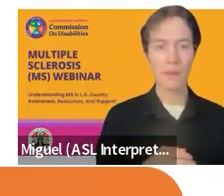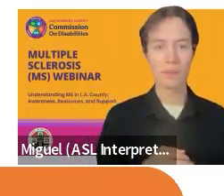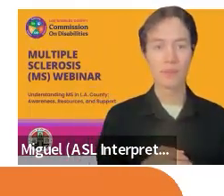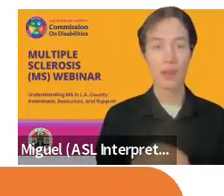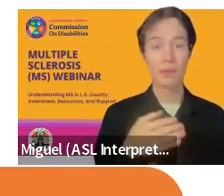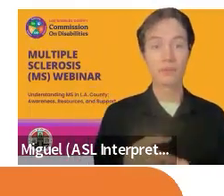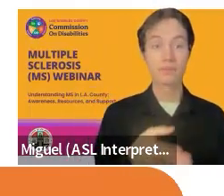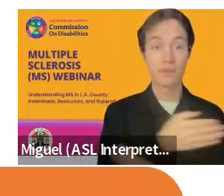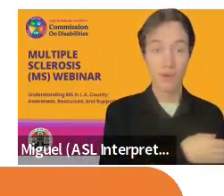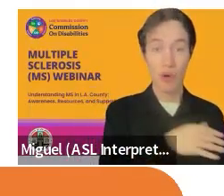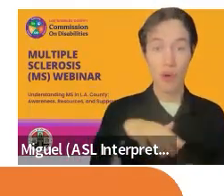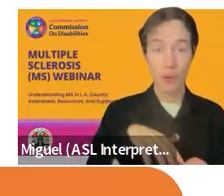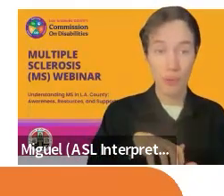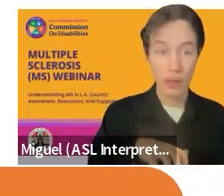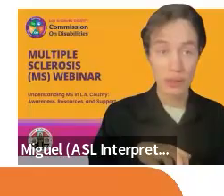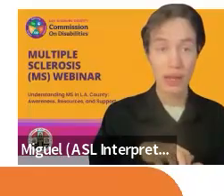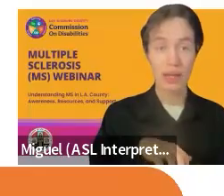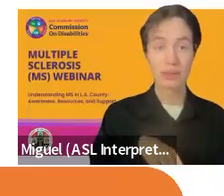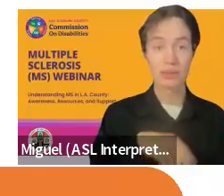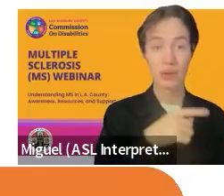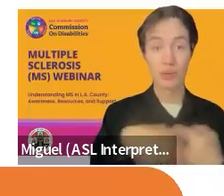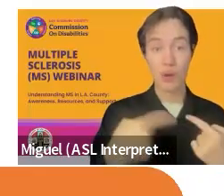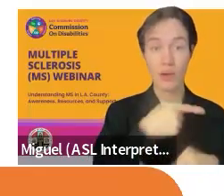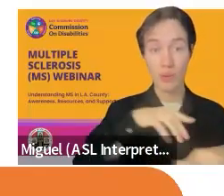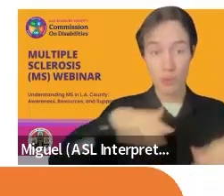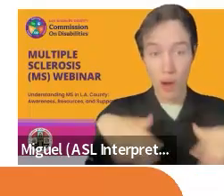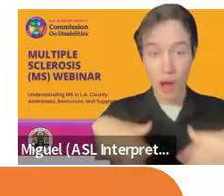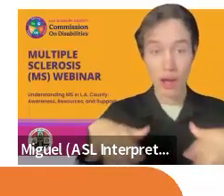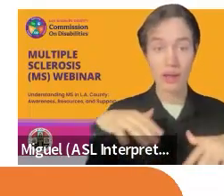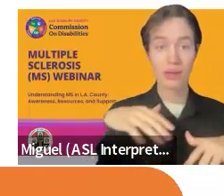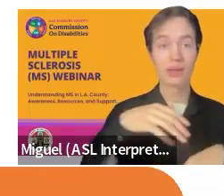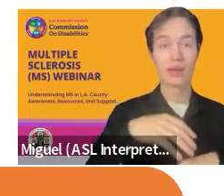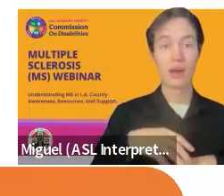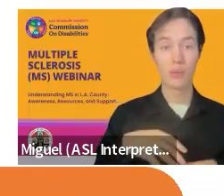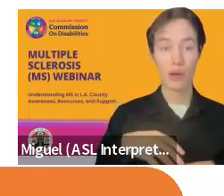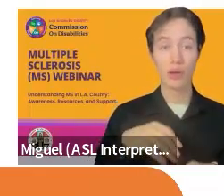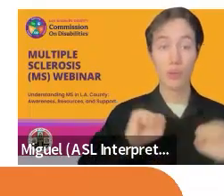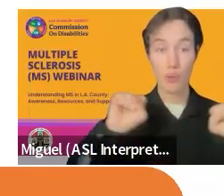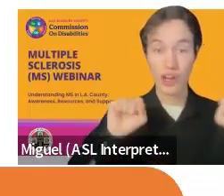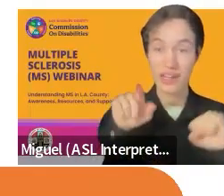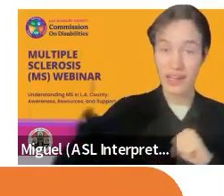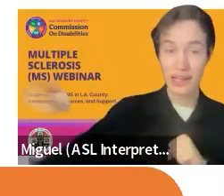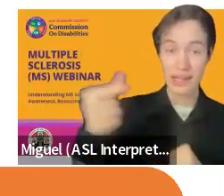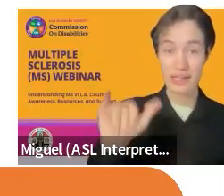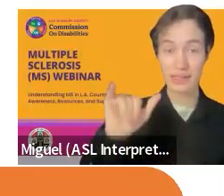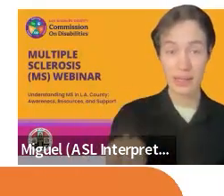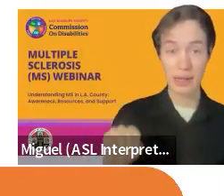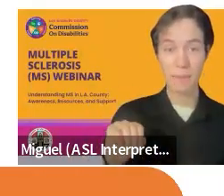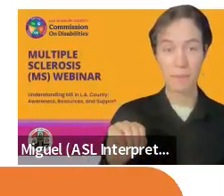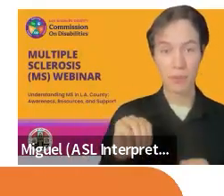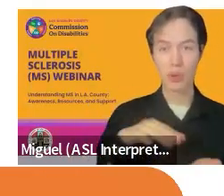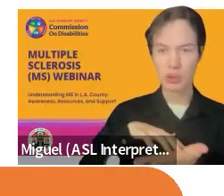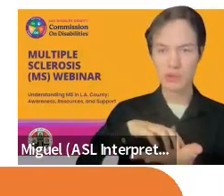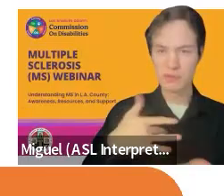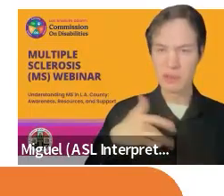prior weakness usually would resolve after 1 week. On my review of systems questions, the patient also endorsed that he was